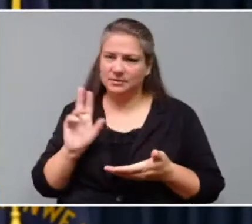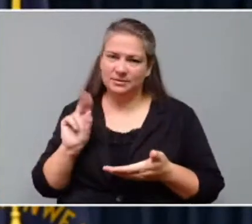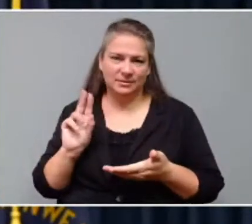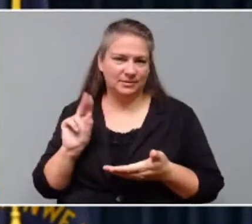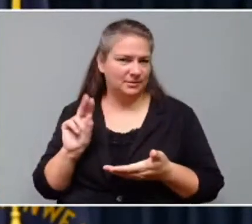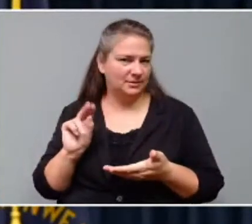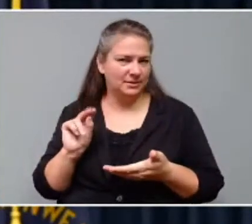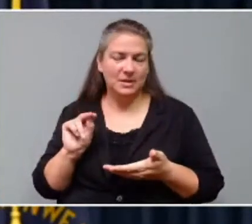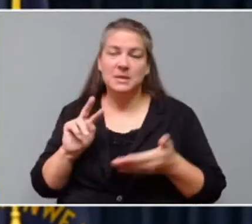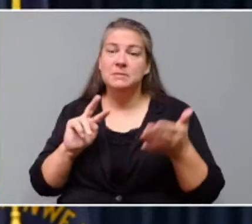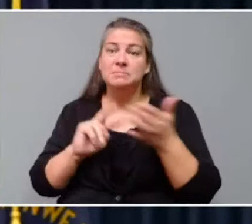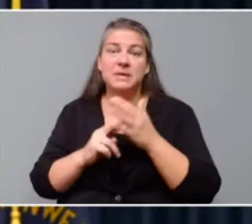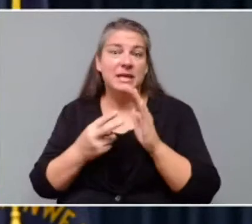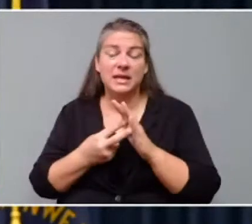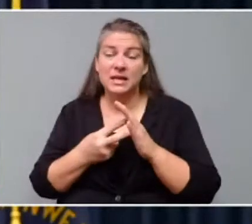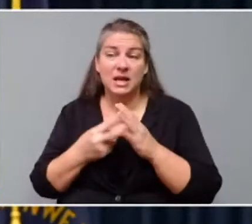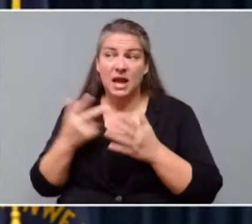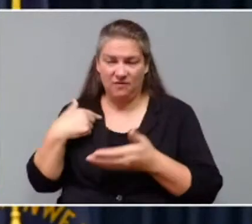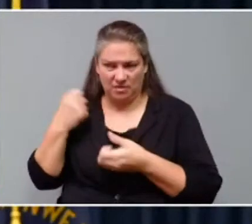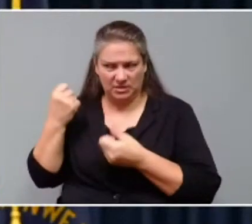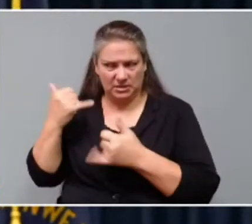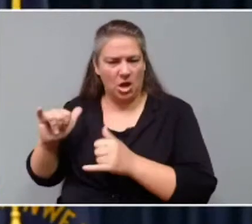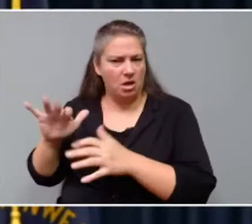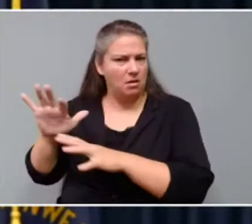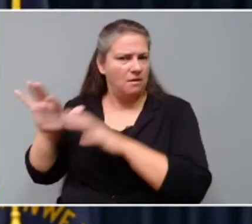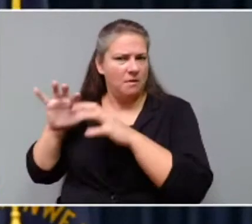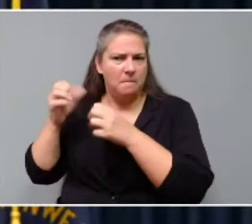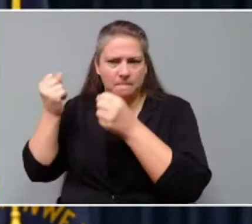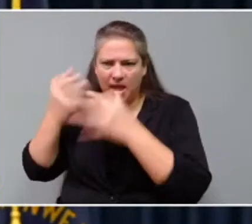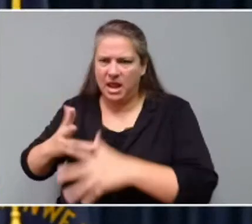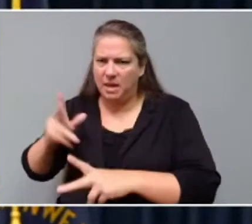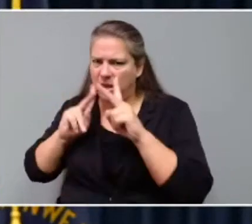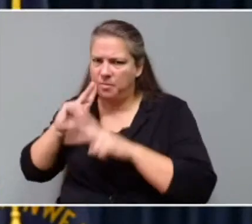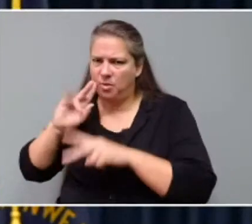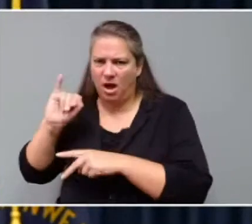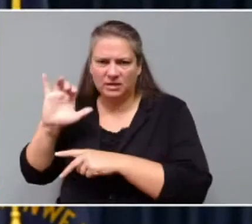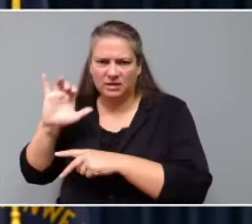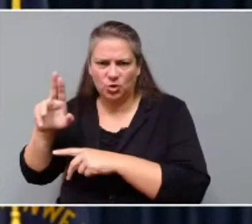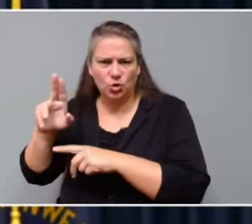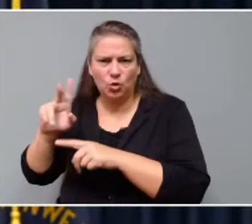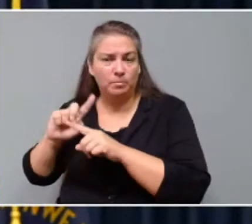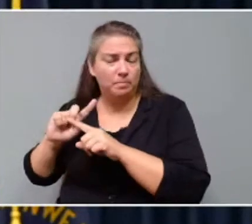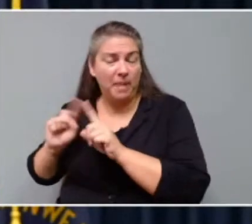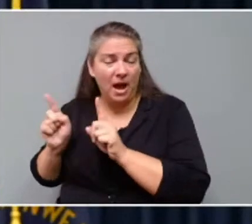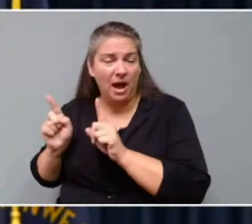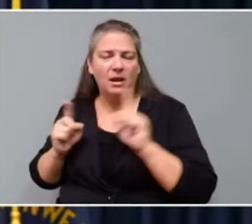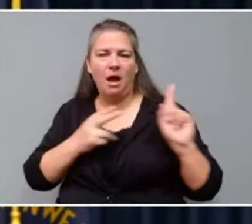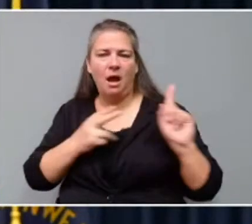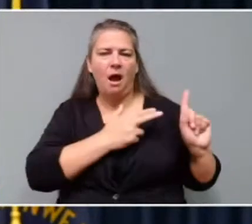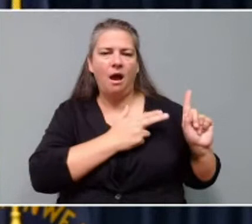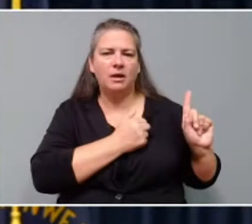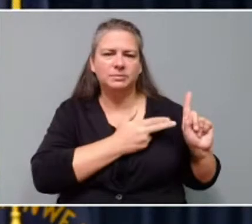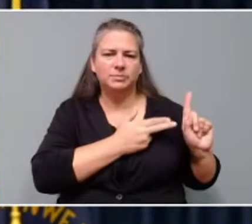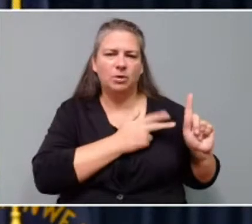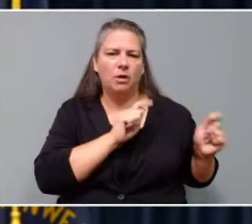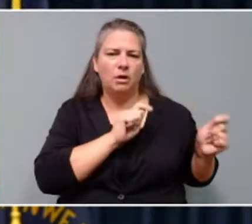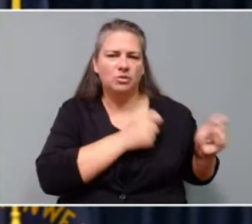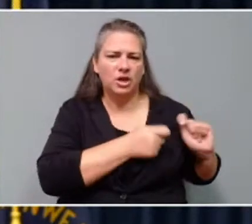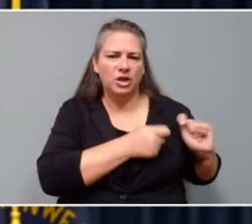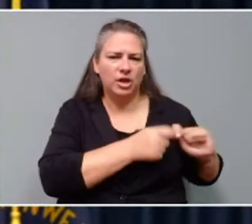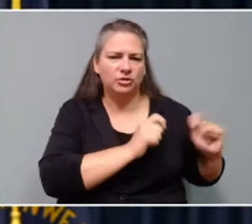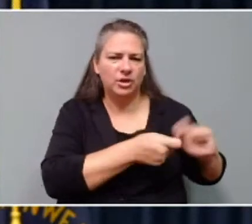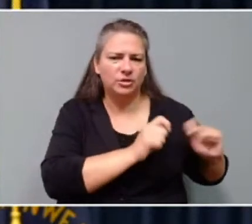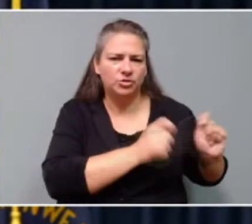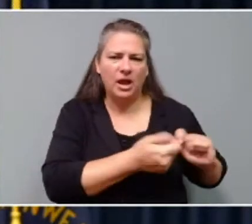ICU. It means they have gone above and beyond to open up new beds to help people. As of today,